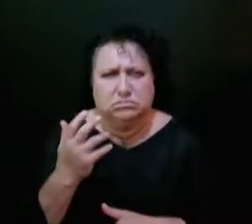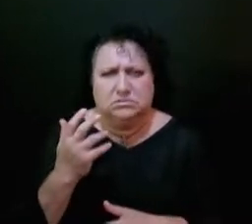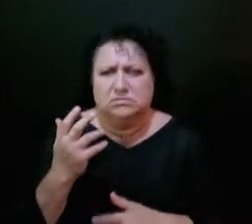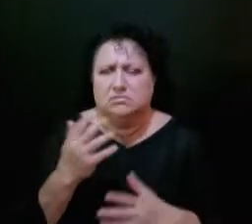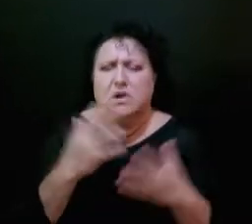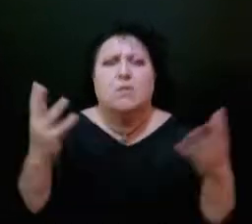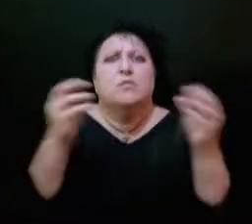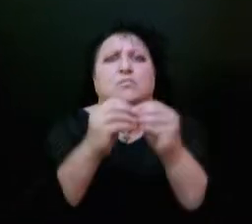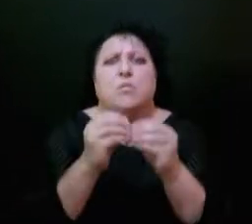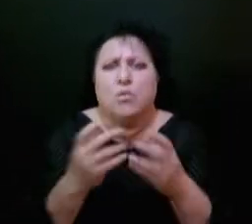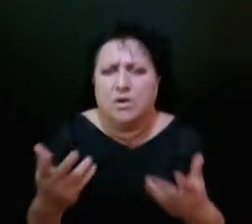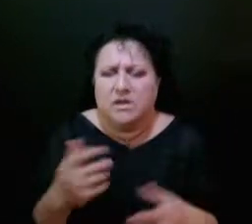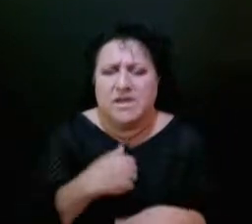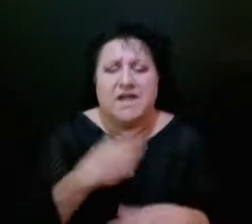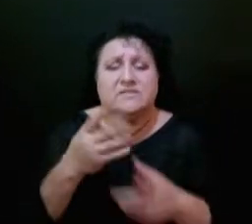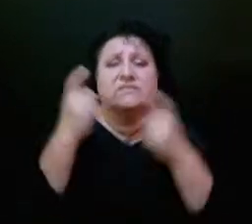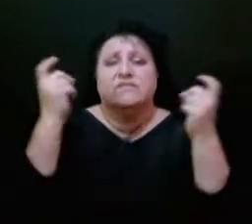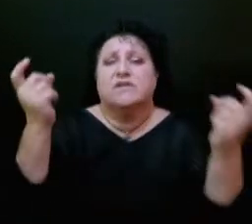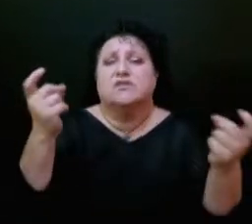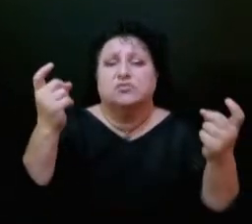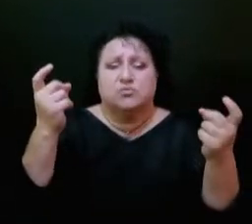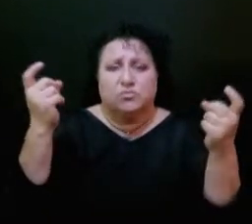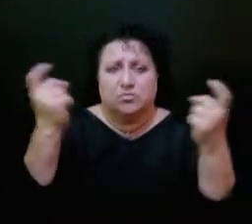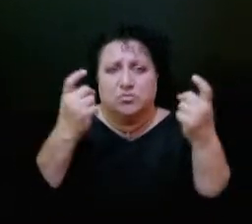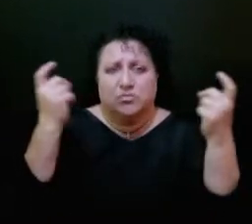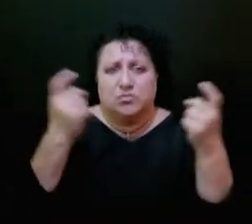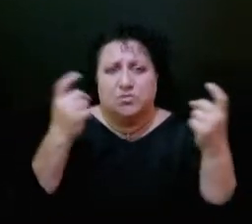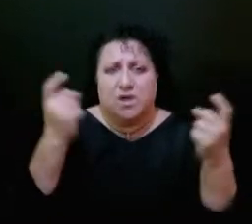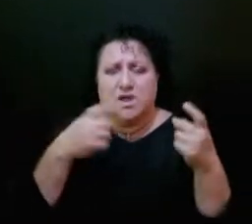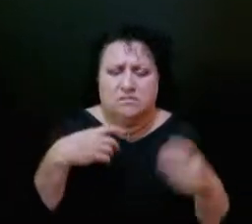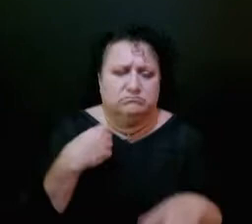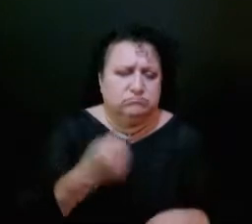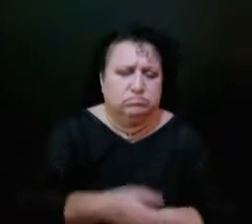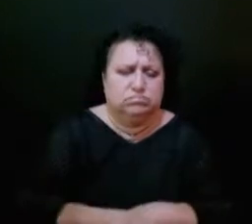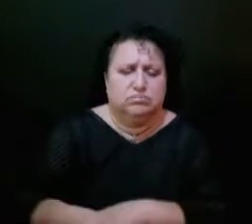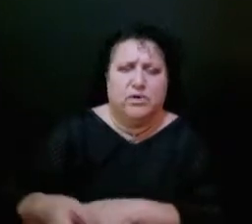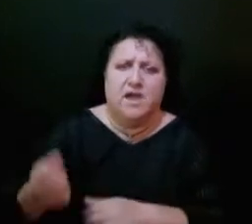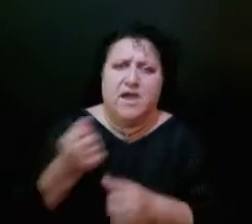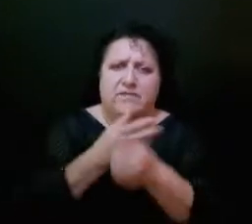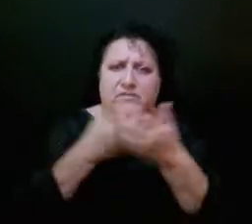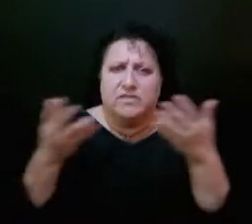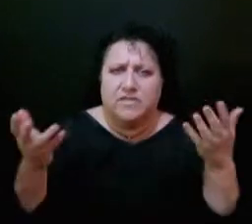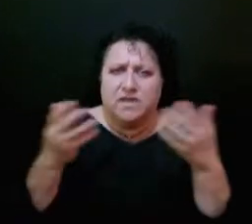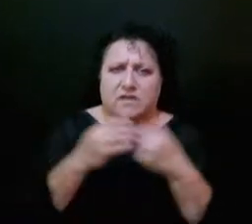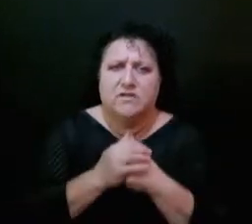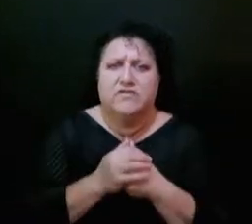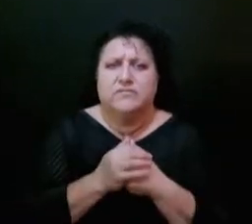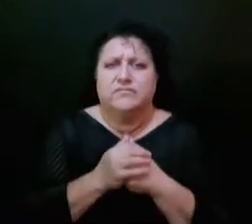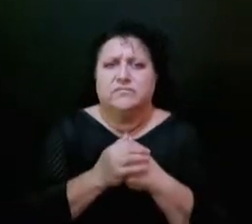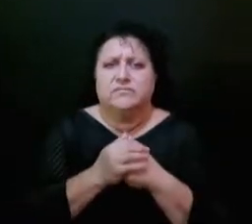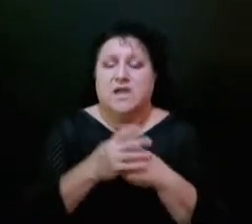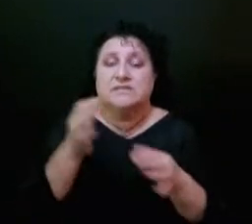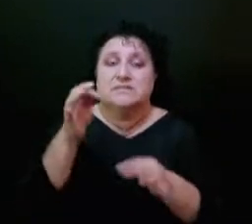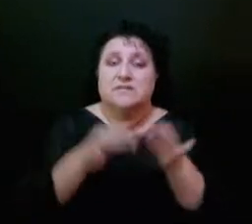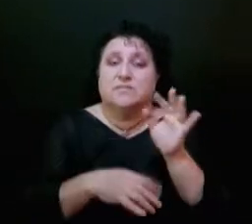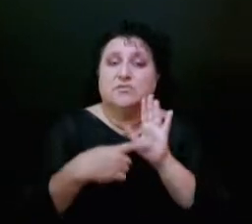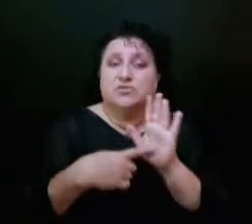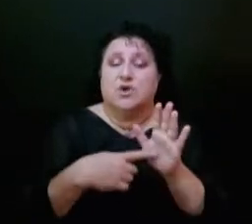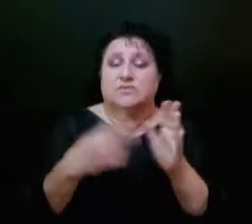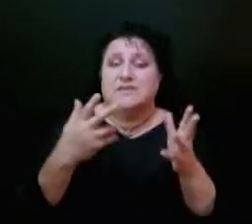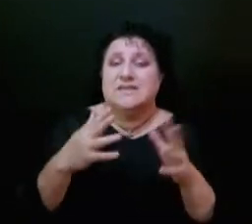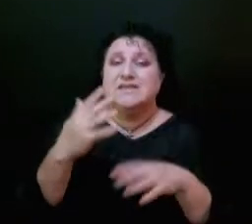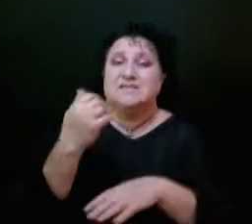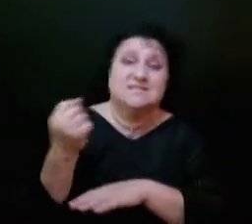absolutely everything. The New Testament doesn't care much about the powers of this world. It simply says that they have been defeated. None of these things are